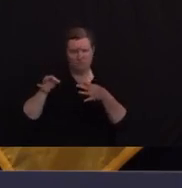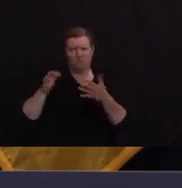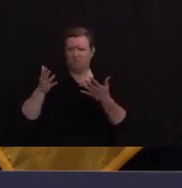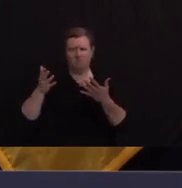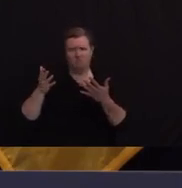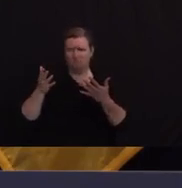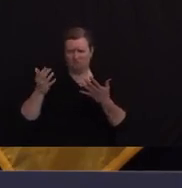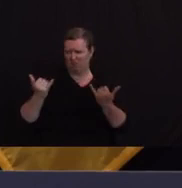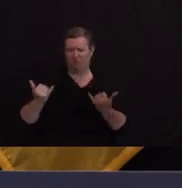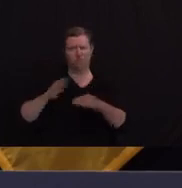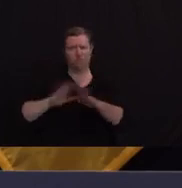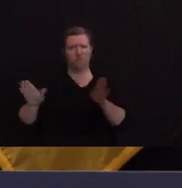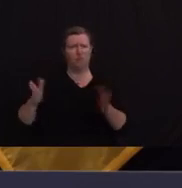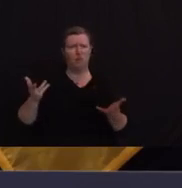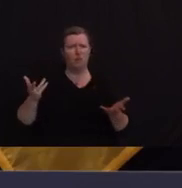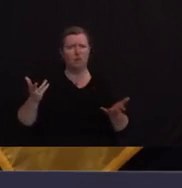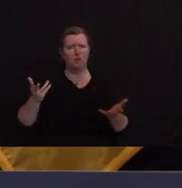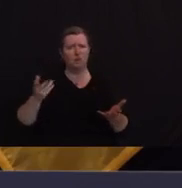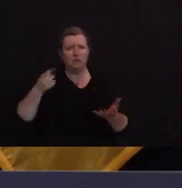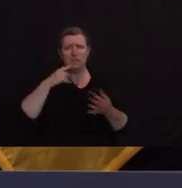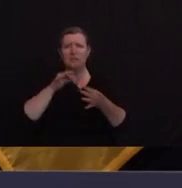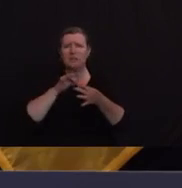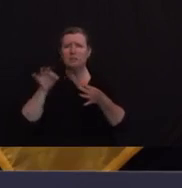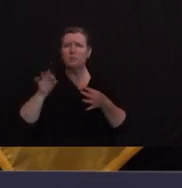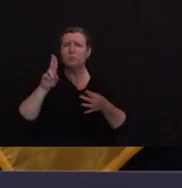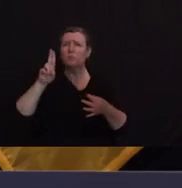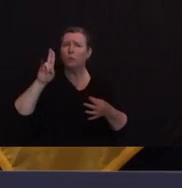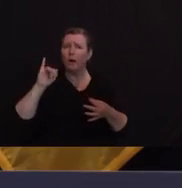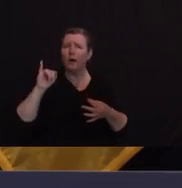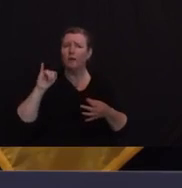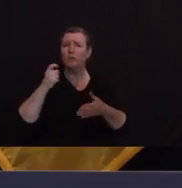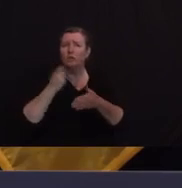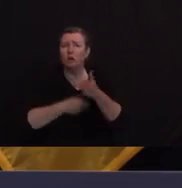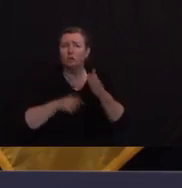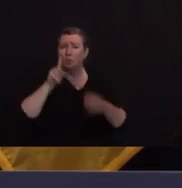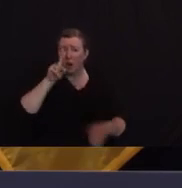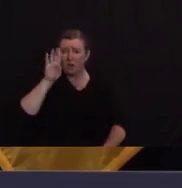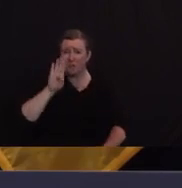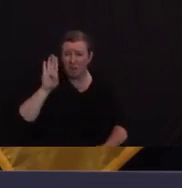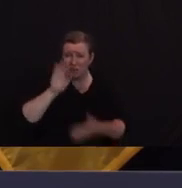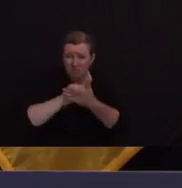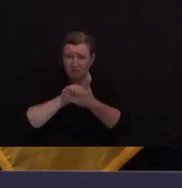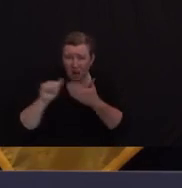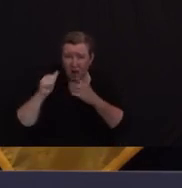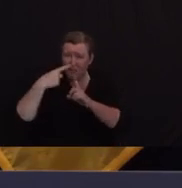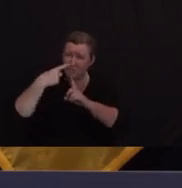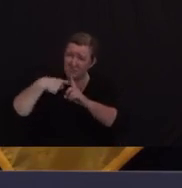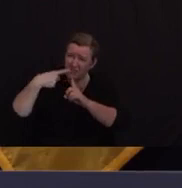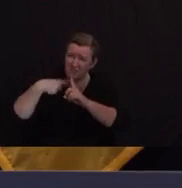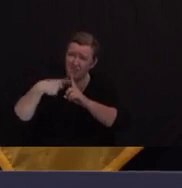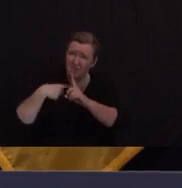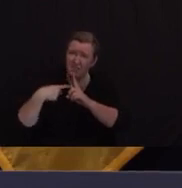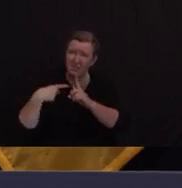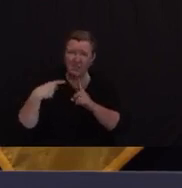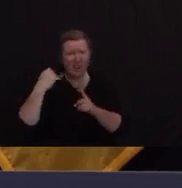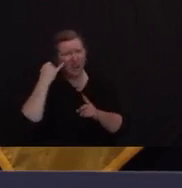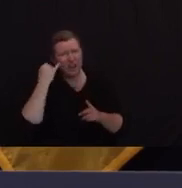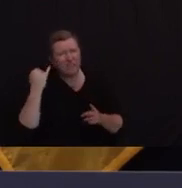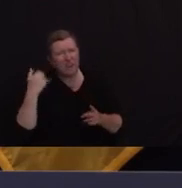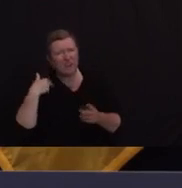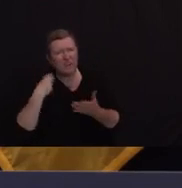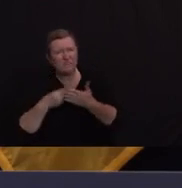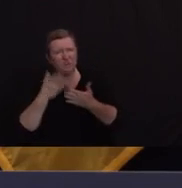extending unemployment benefits for these folks would cost $1 billion a month, but you do have the money. Why not do it? Similarly, will you